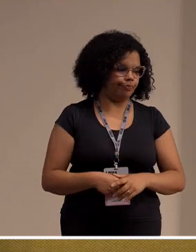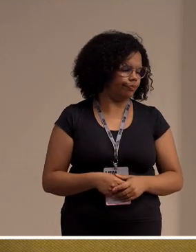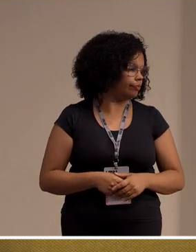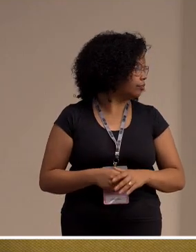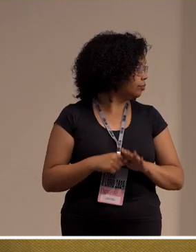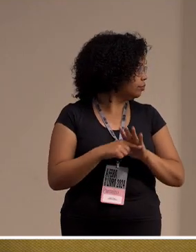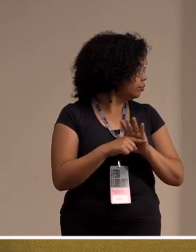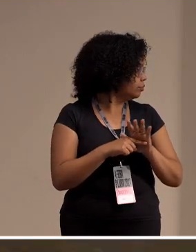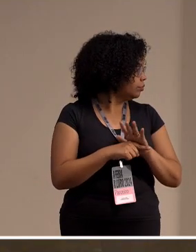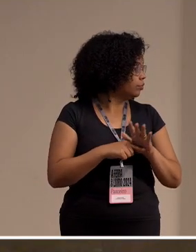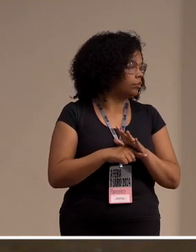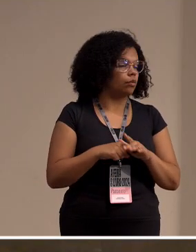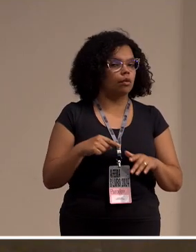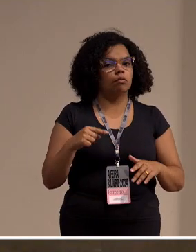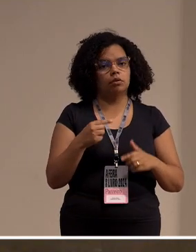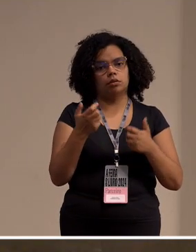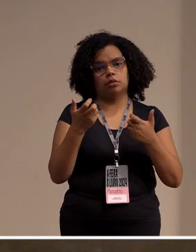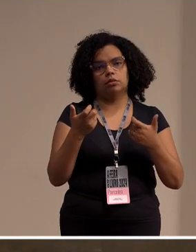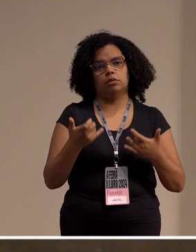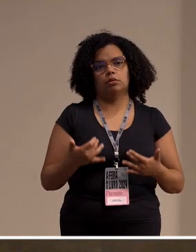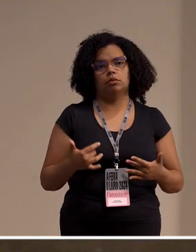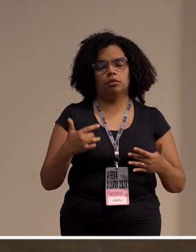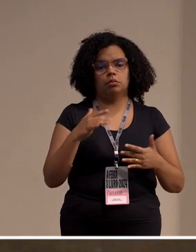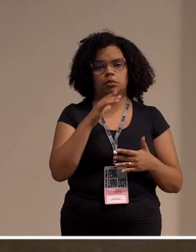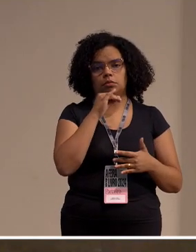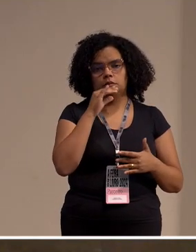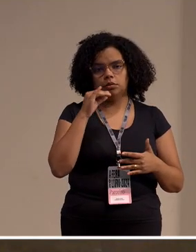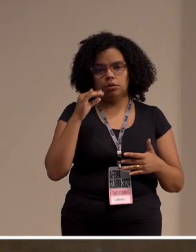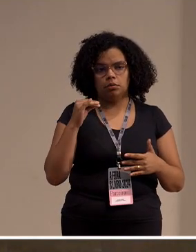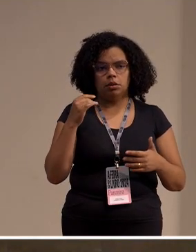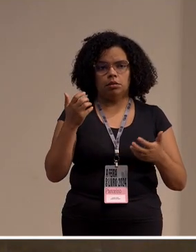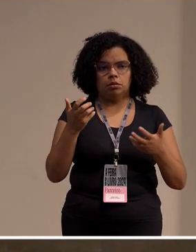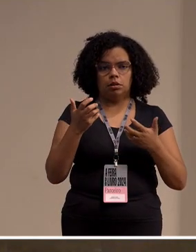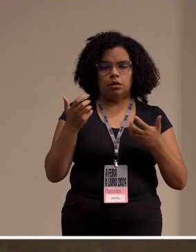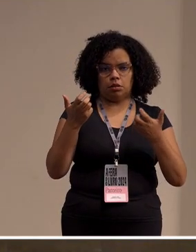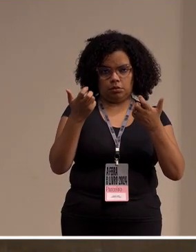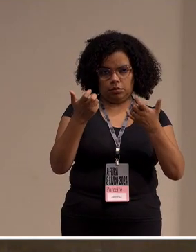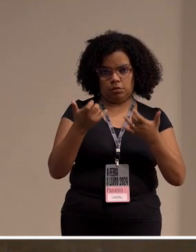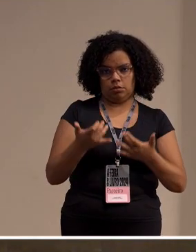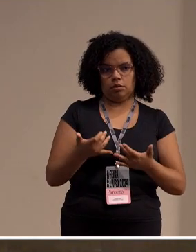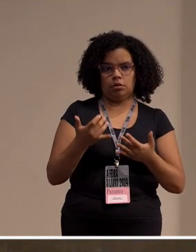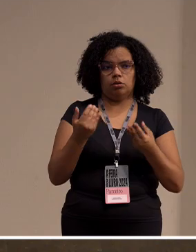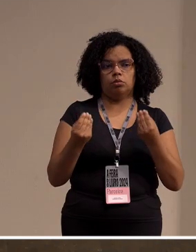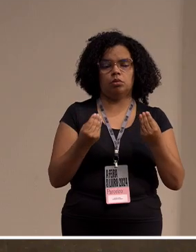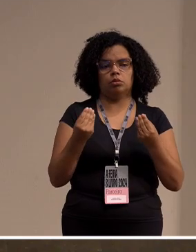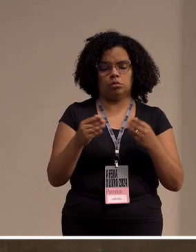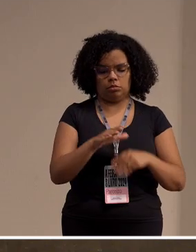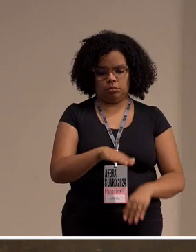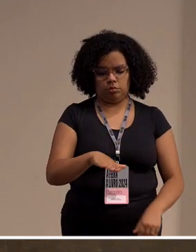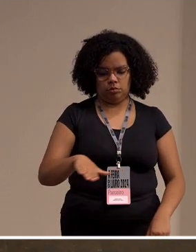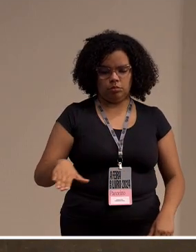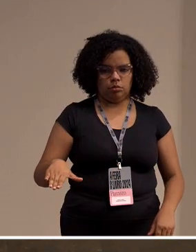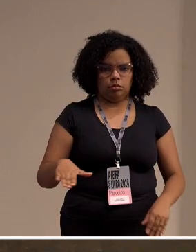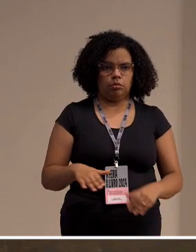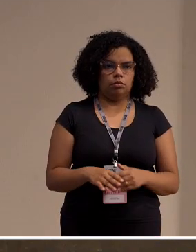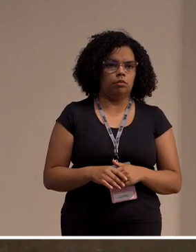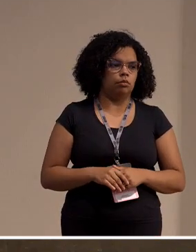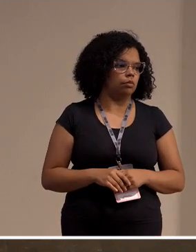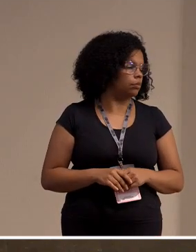Você mencionou, né, o seu livro para adolescentes, mas eu queria que você agora contasse sobre a sua obra para crianças, que é